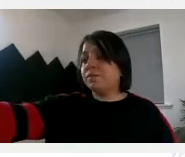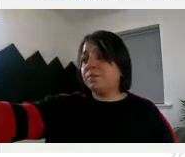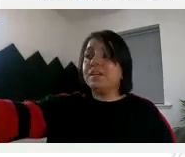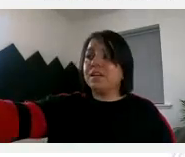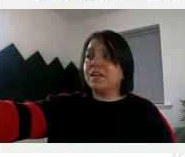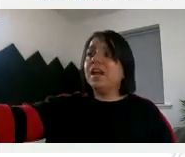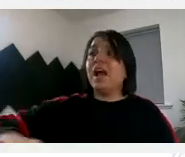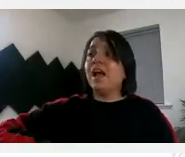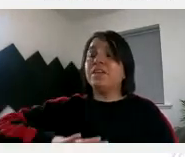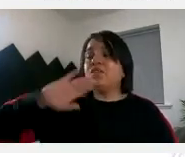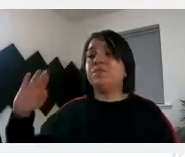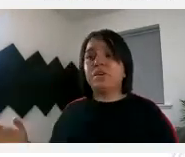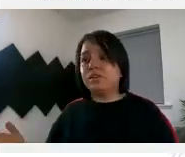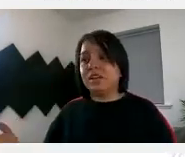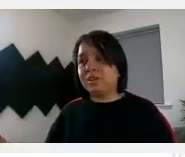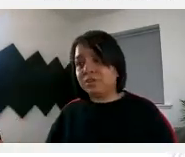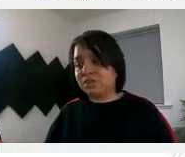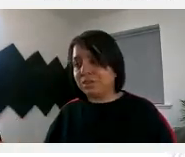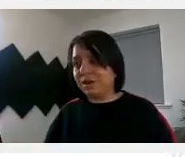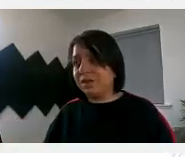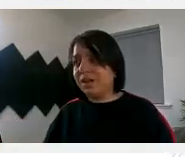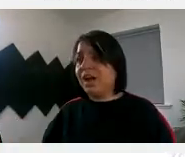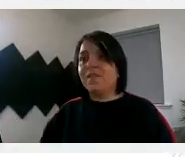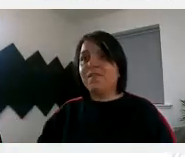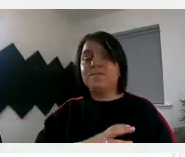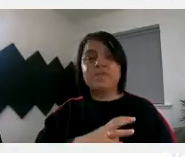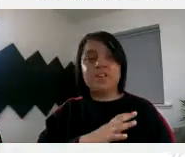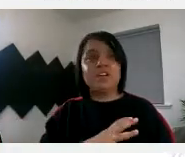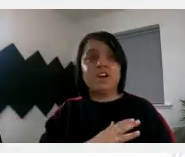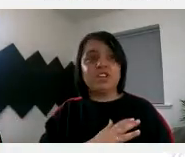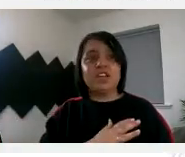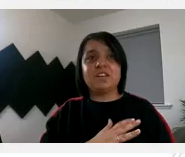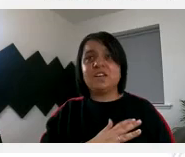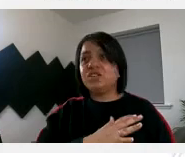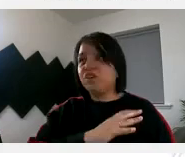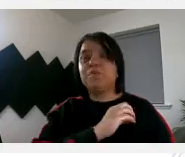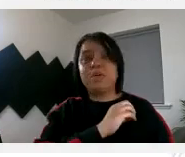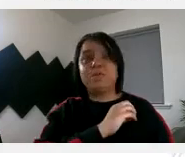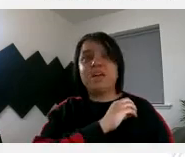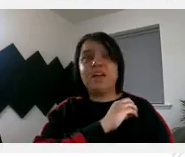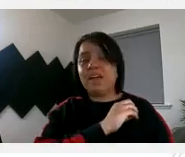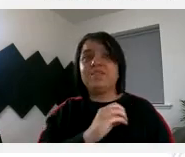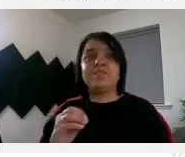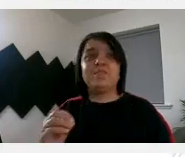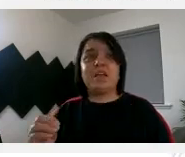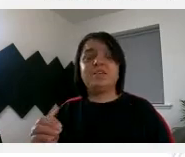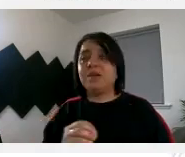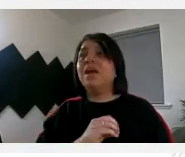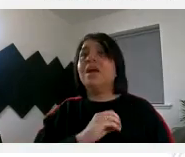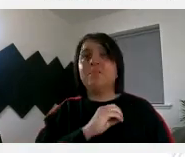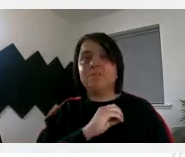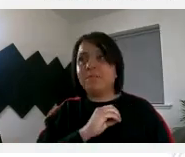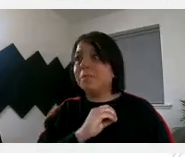people speaking it, and they do speak other languages as well. And then, like Harsha said, you would probably hear every single language